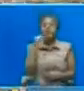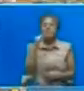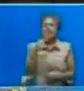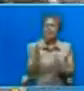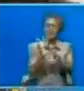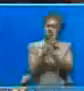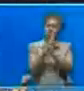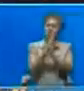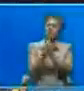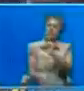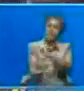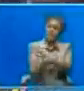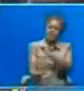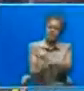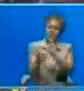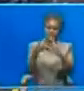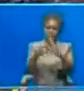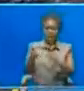horrid tale that began on Monday.